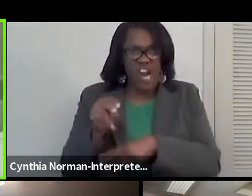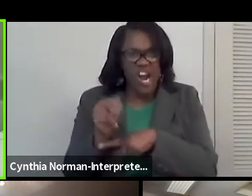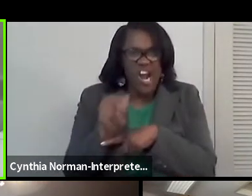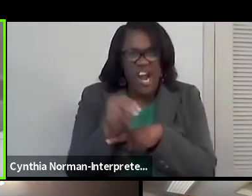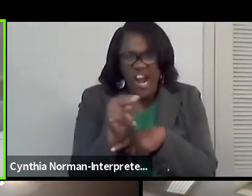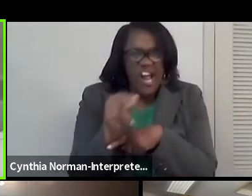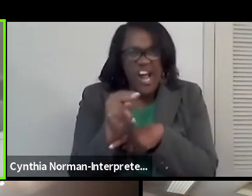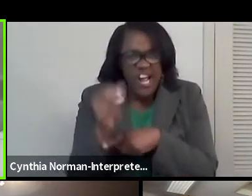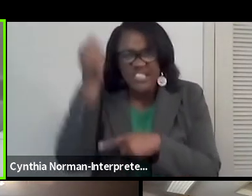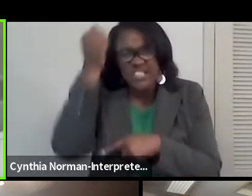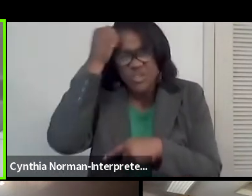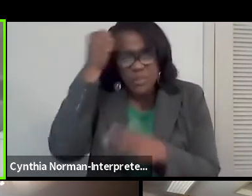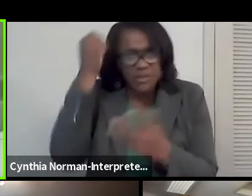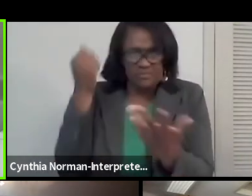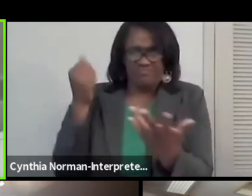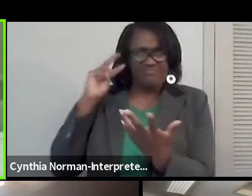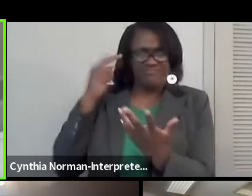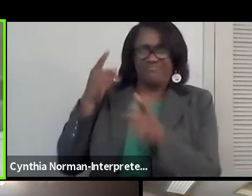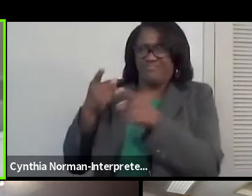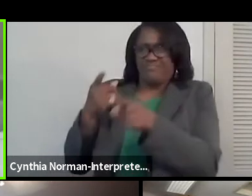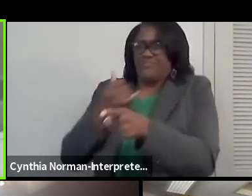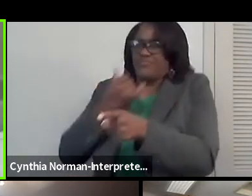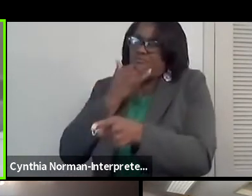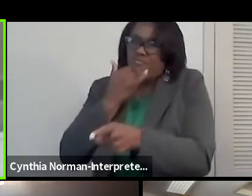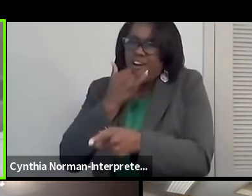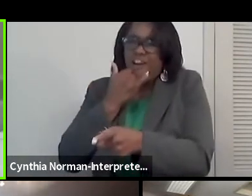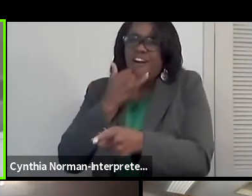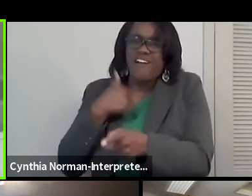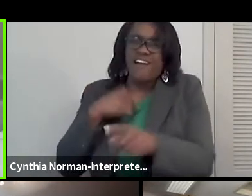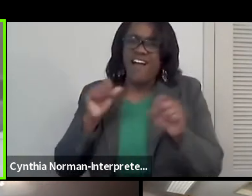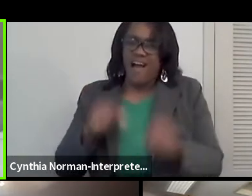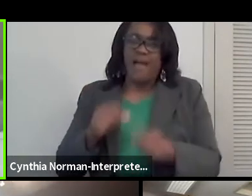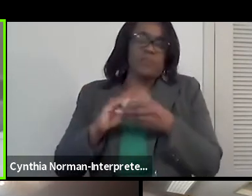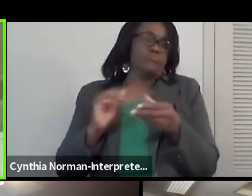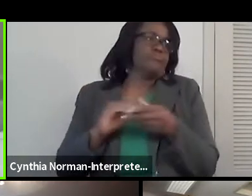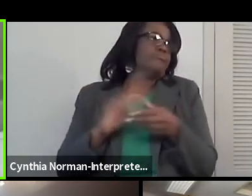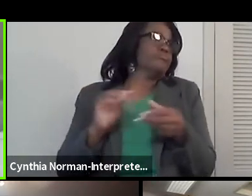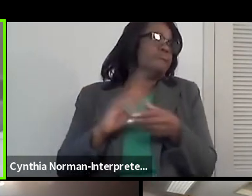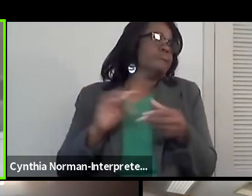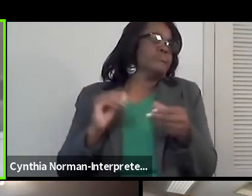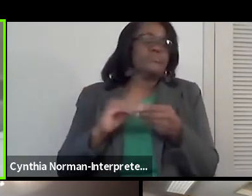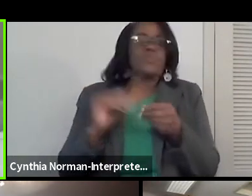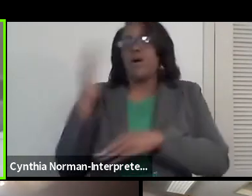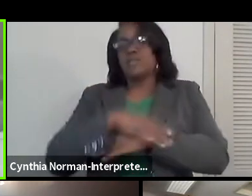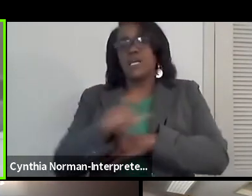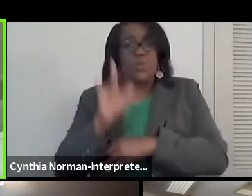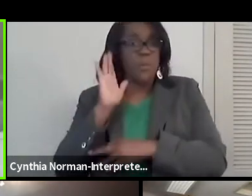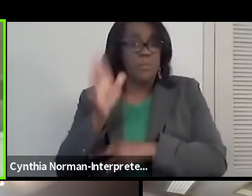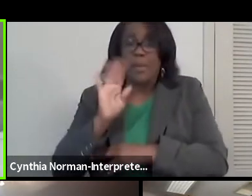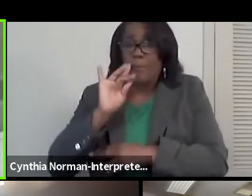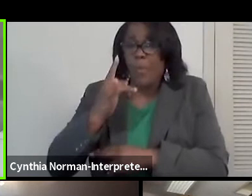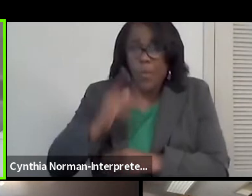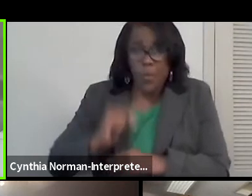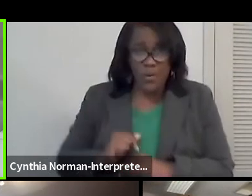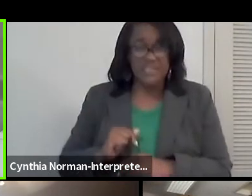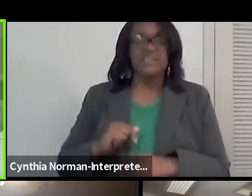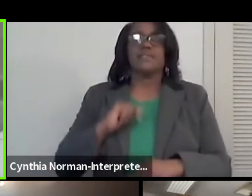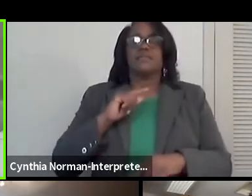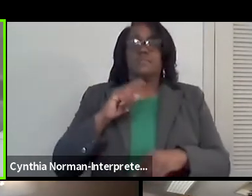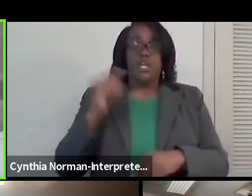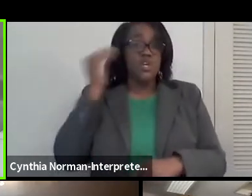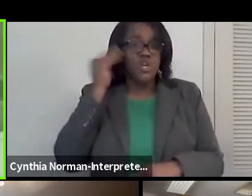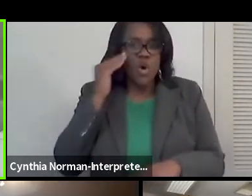And there are a lot of inaccurate things about that, which I could talk for days about, maybe until you get bored. They're also, you know, known as